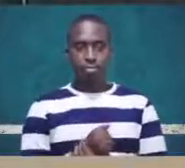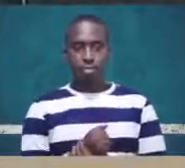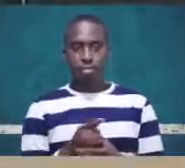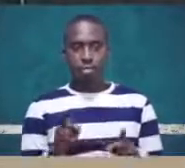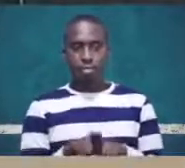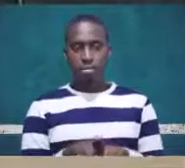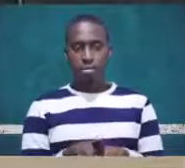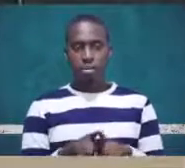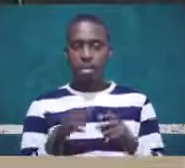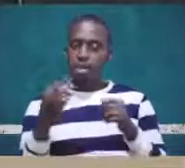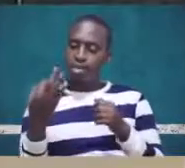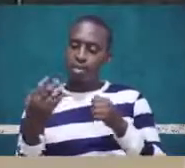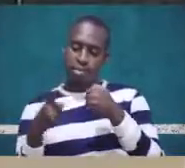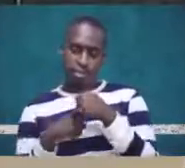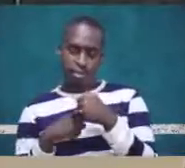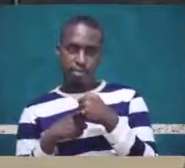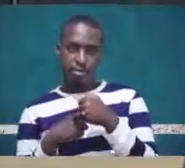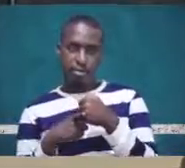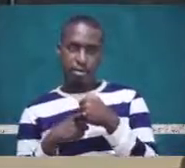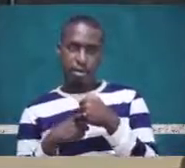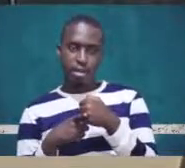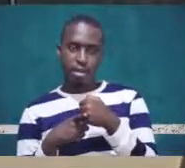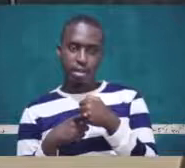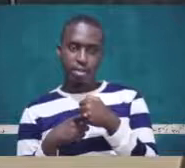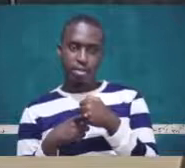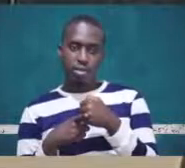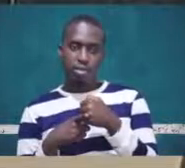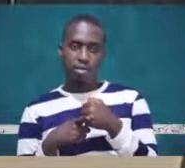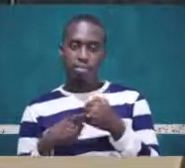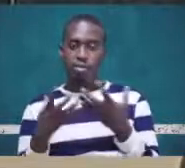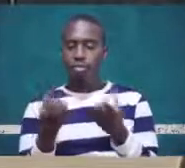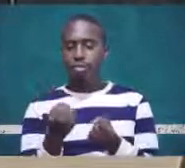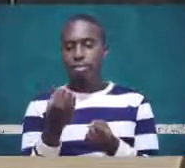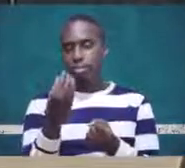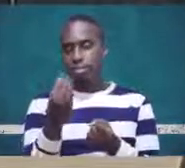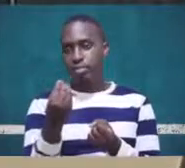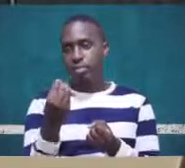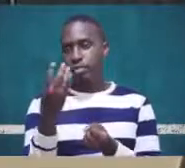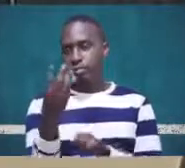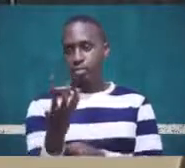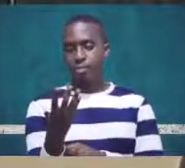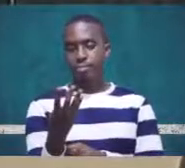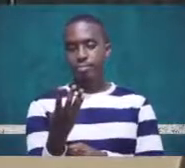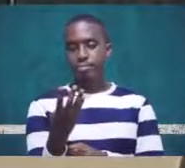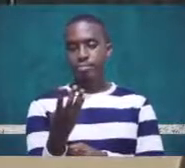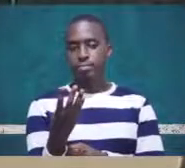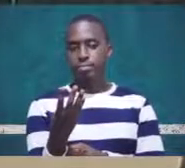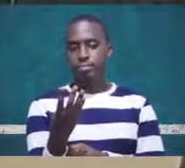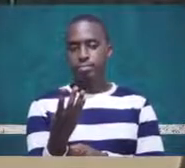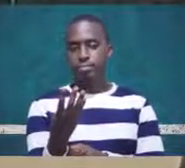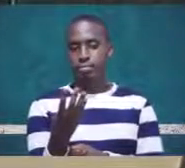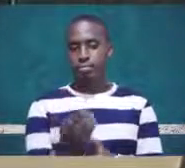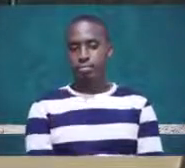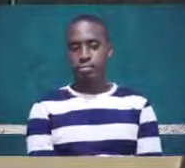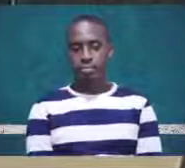is 36. And you add the zeros that you have. 1, 2, 3, 4. 1, 2,